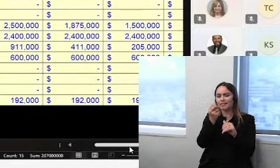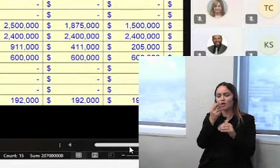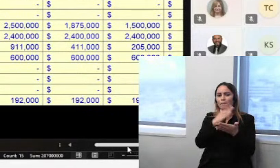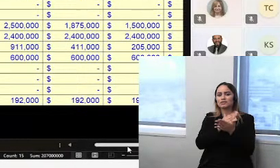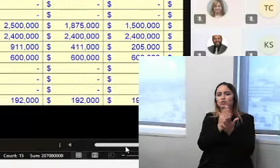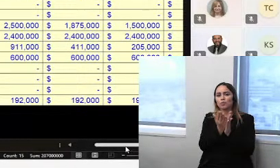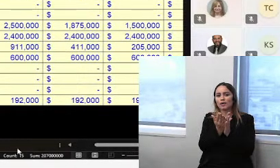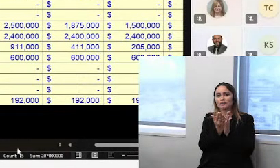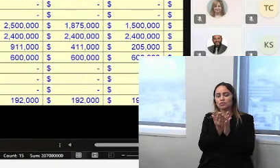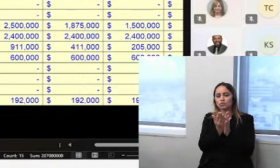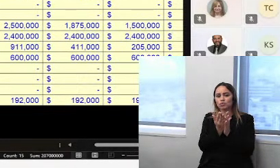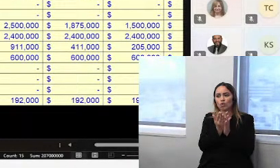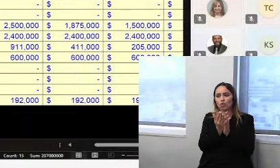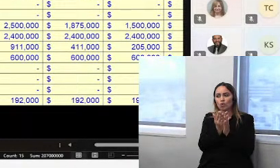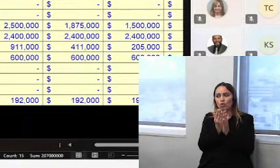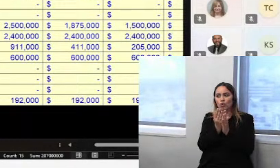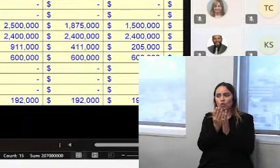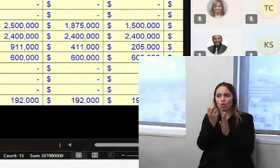makes sense?